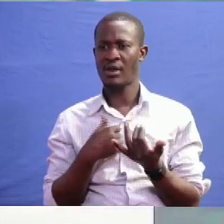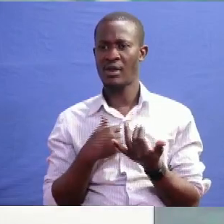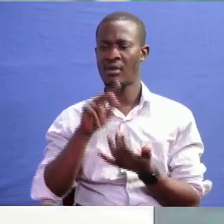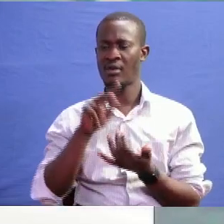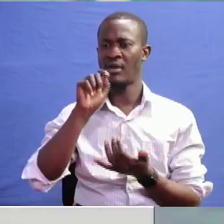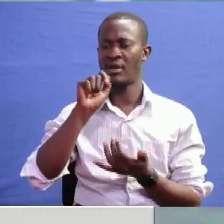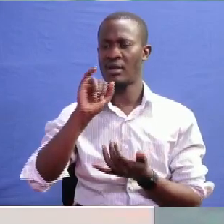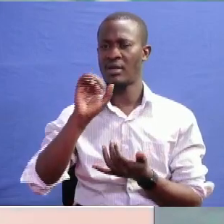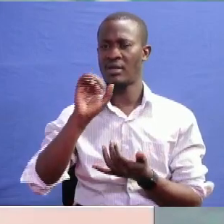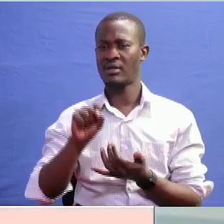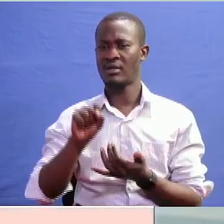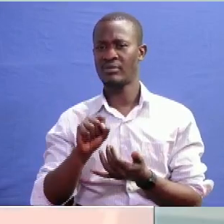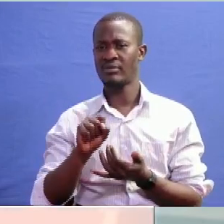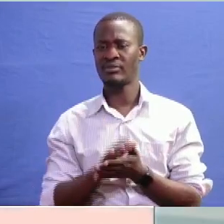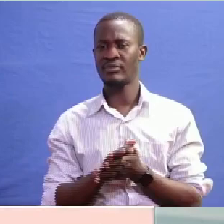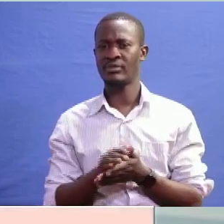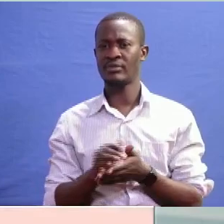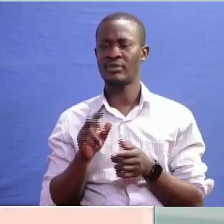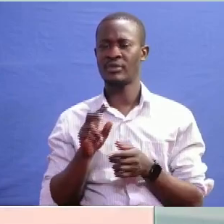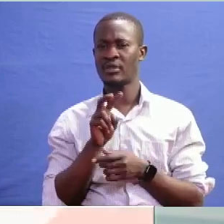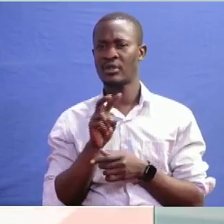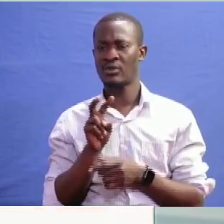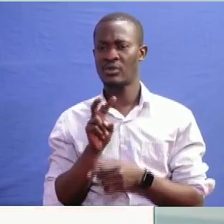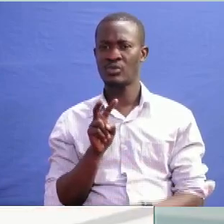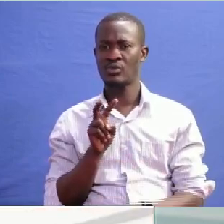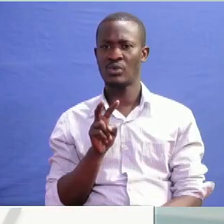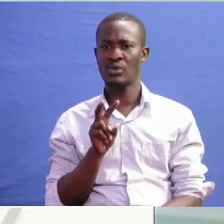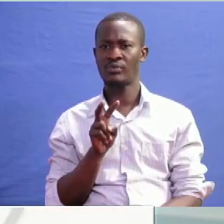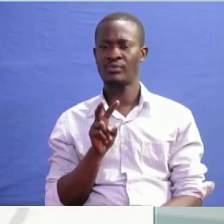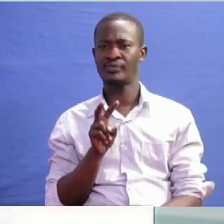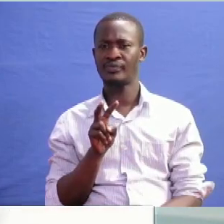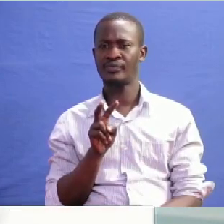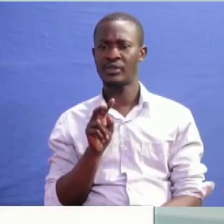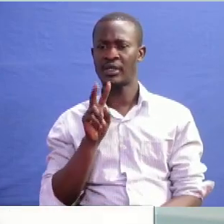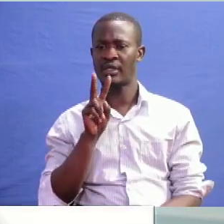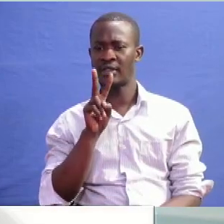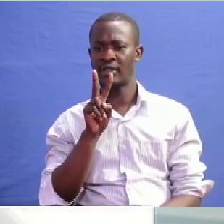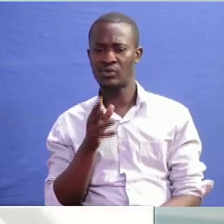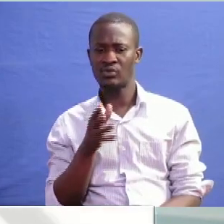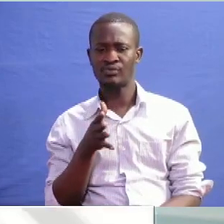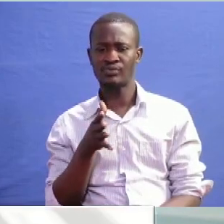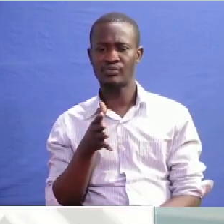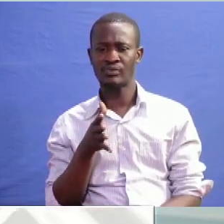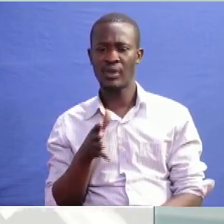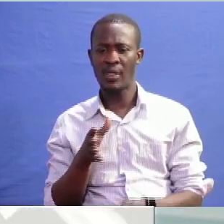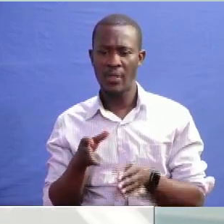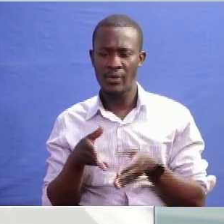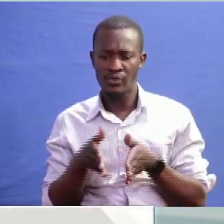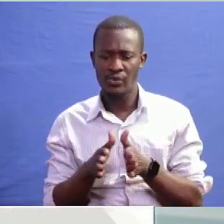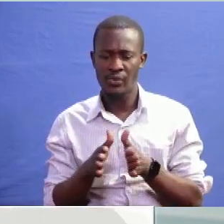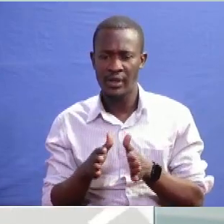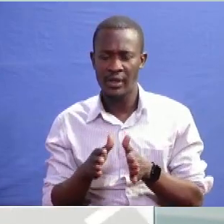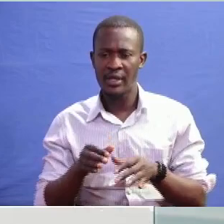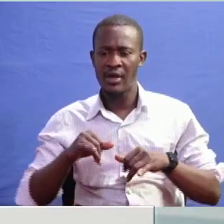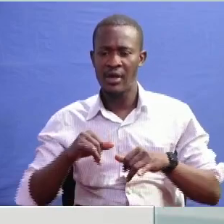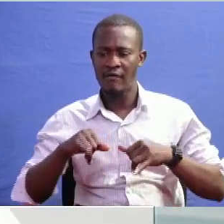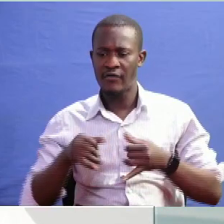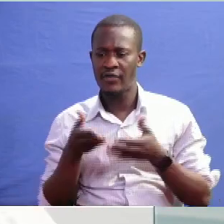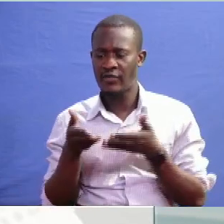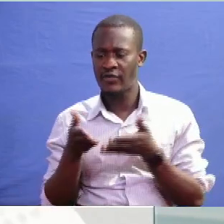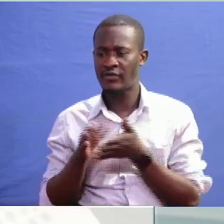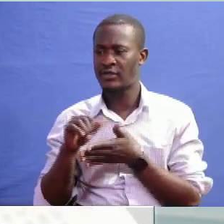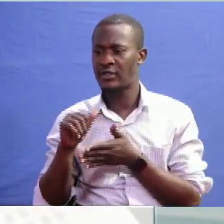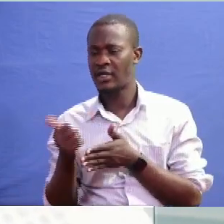score. Okay. Yeah. Well, let's take a look at the two model. Now we have this new model, the